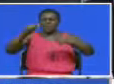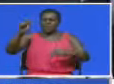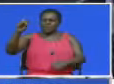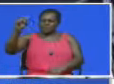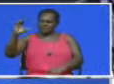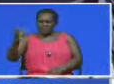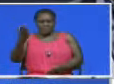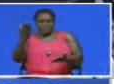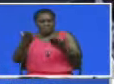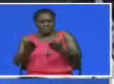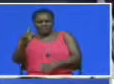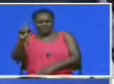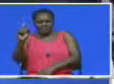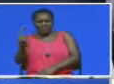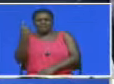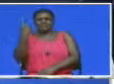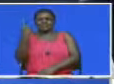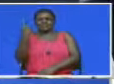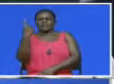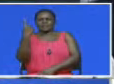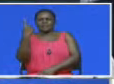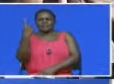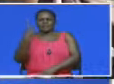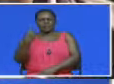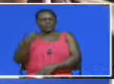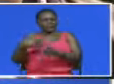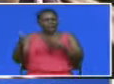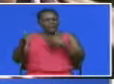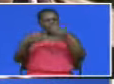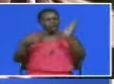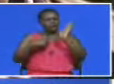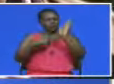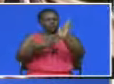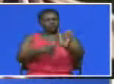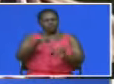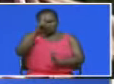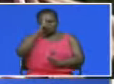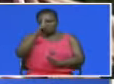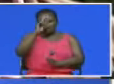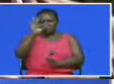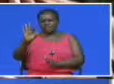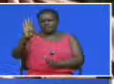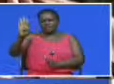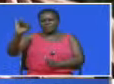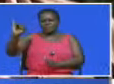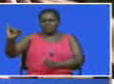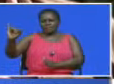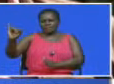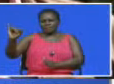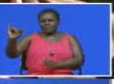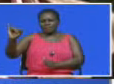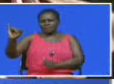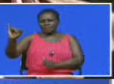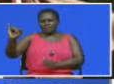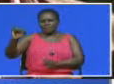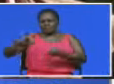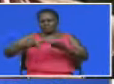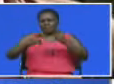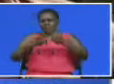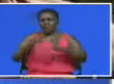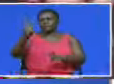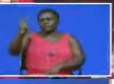party. Perhaps the first to give the strongest indication of how seriously he takes the BBI referendum in relation